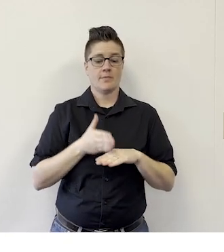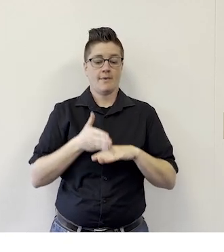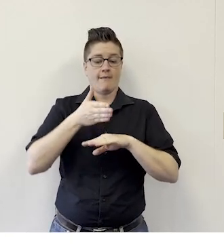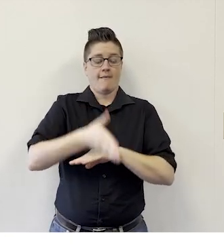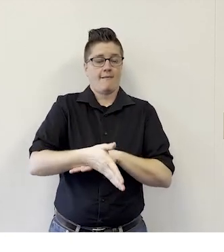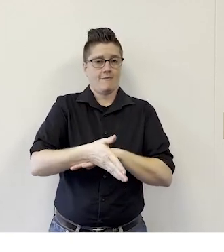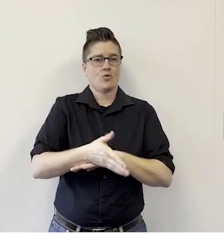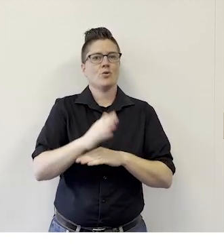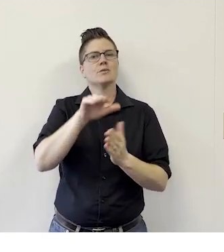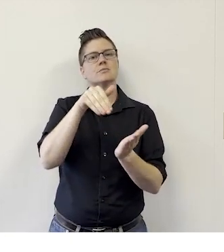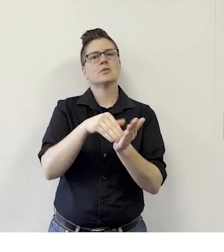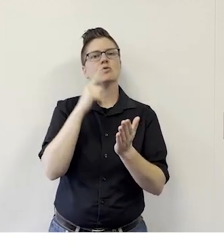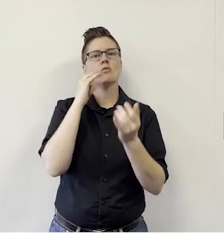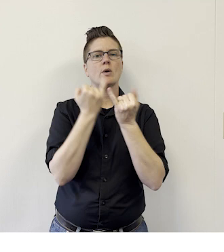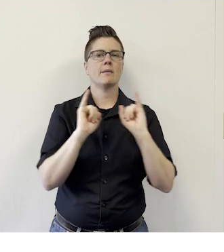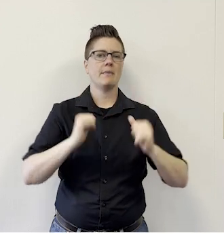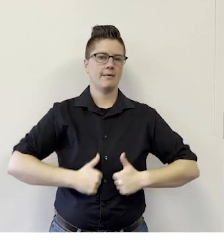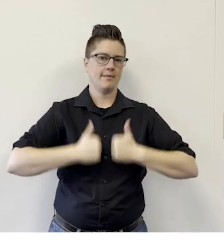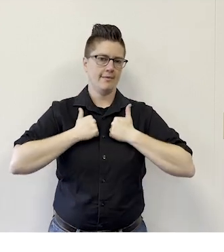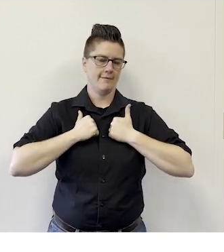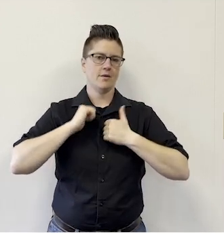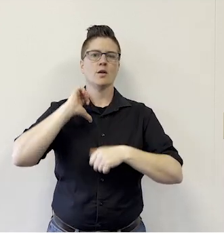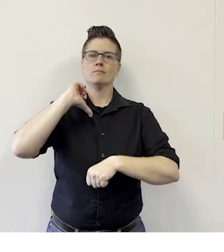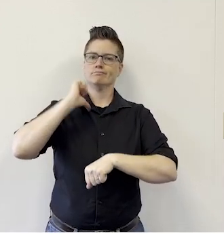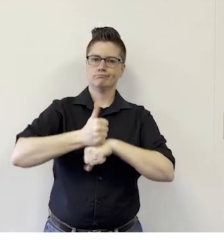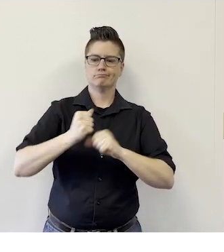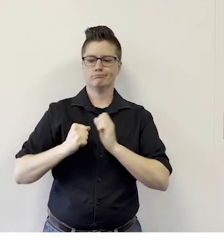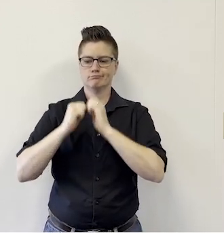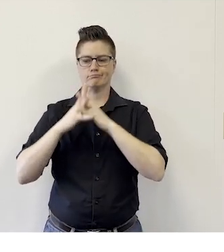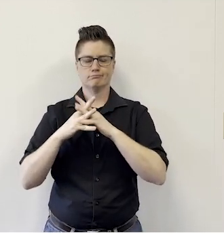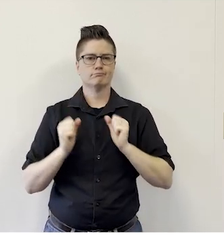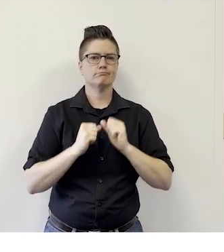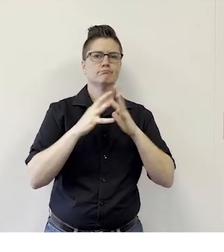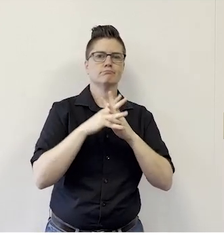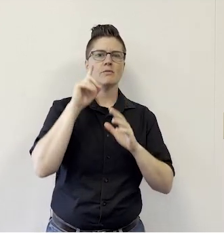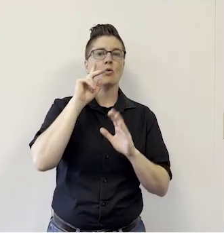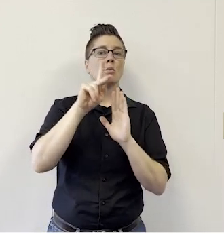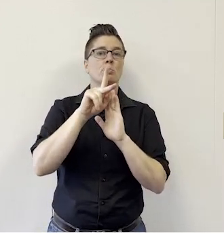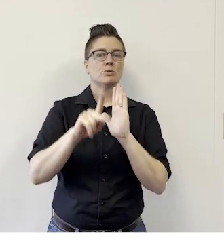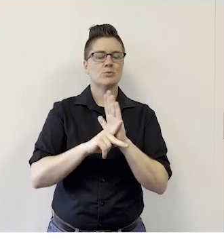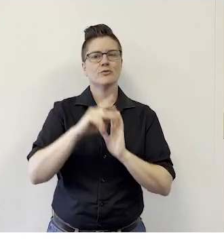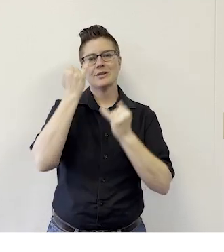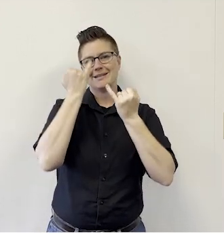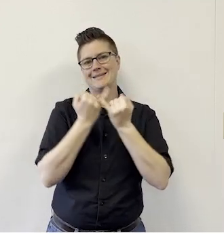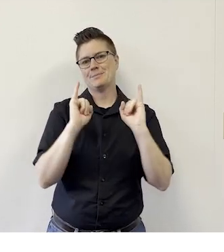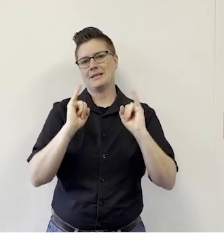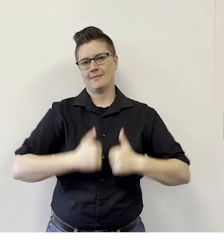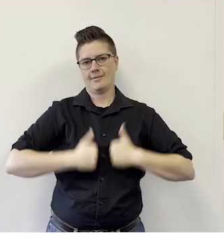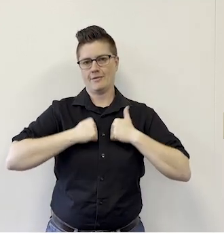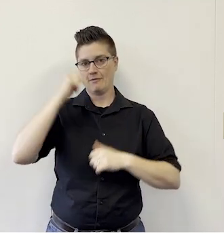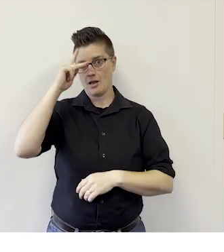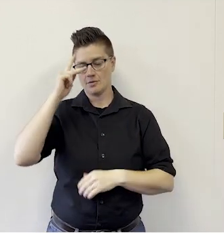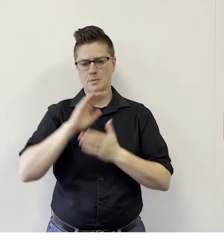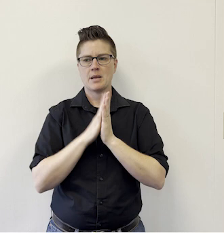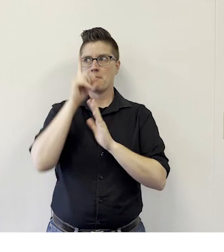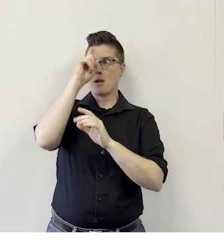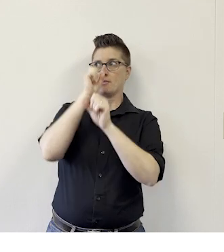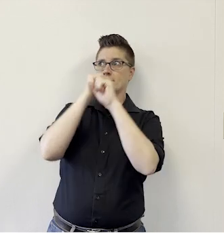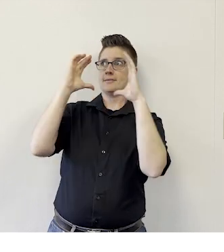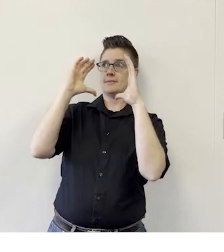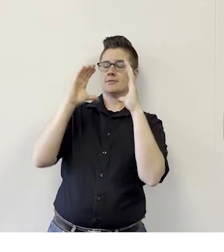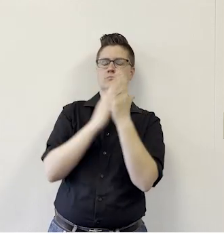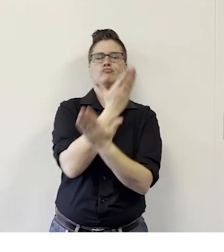And soon after, Centers for Independent Living were created to bring the key principles of independent living philosophy